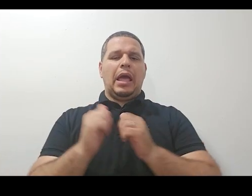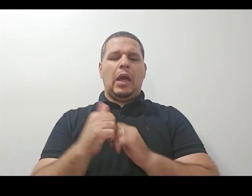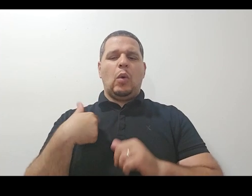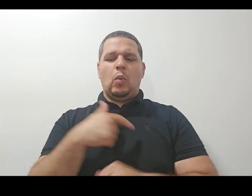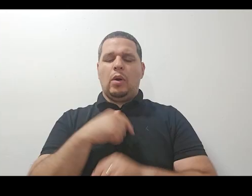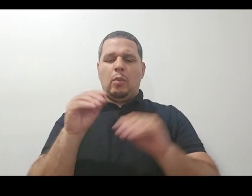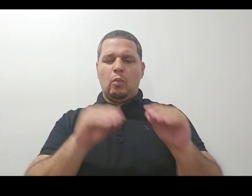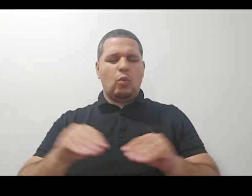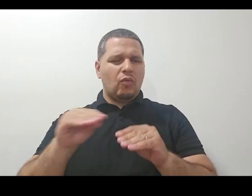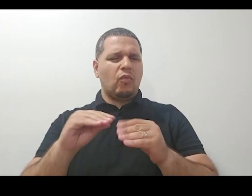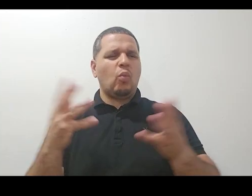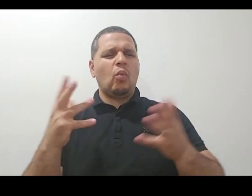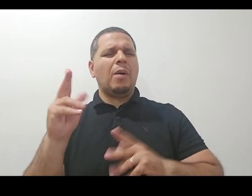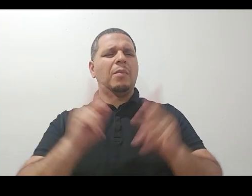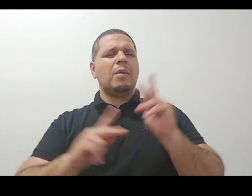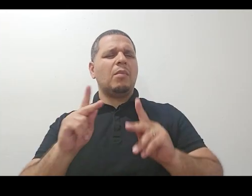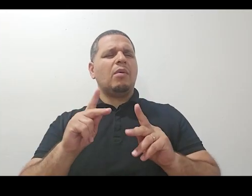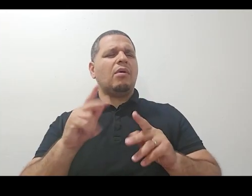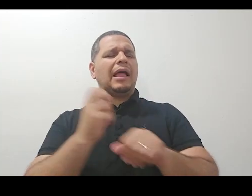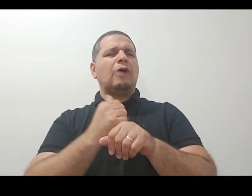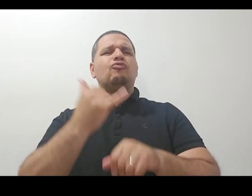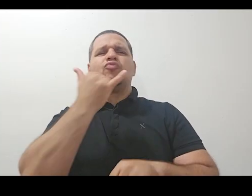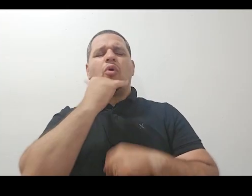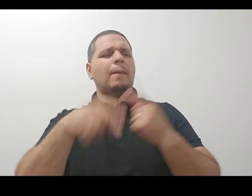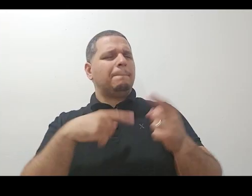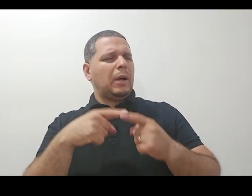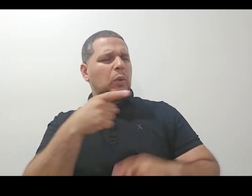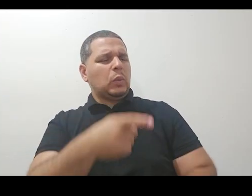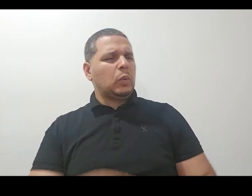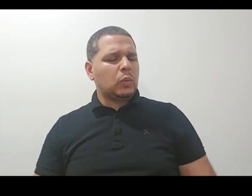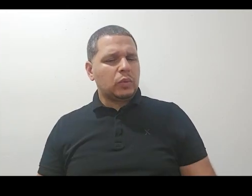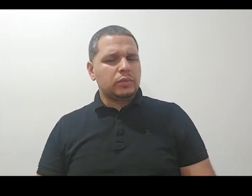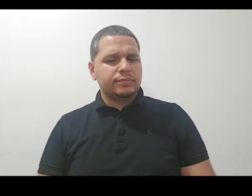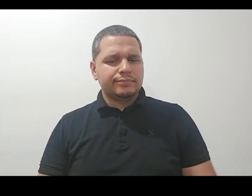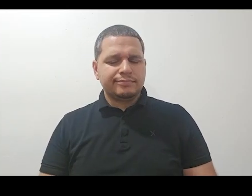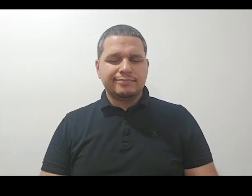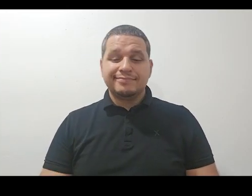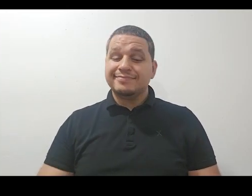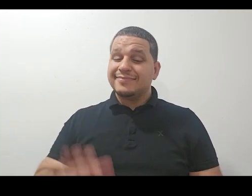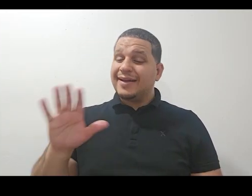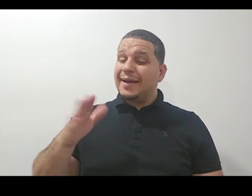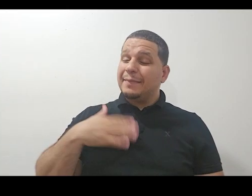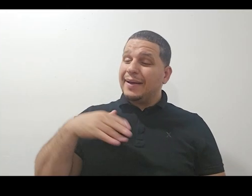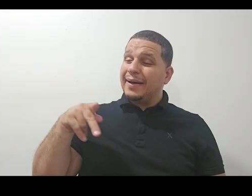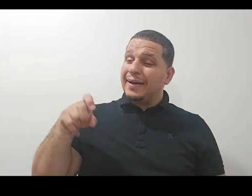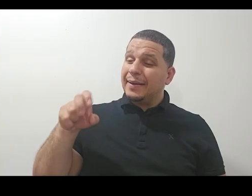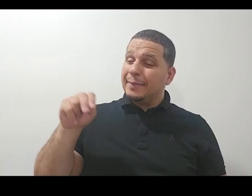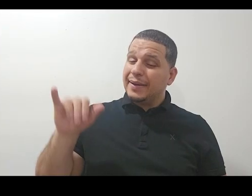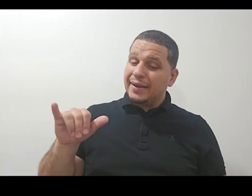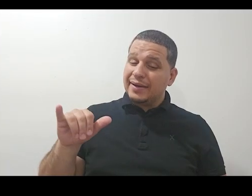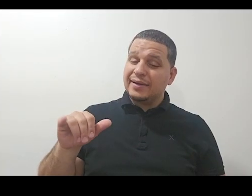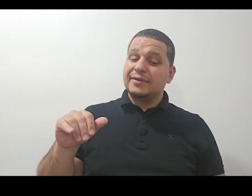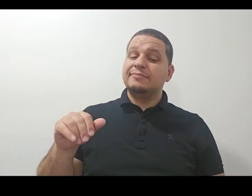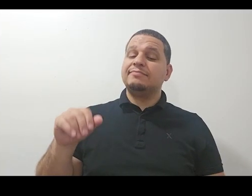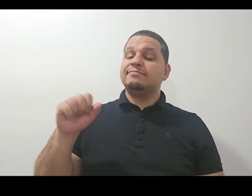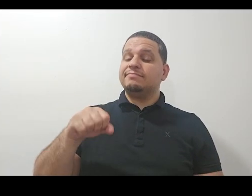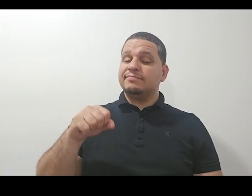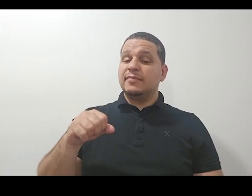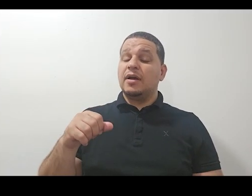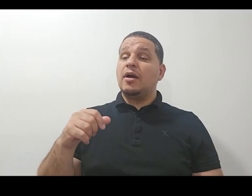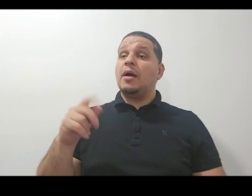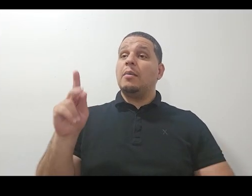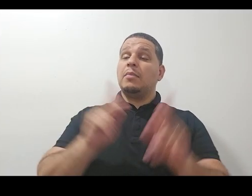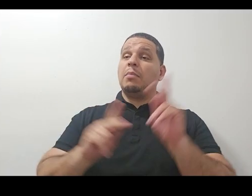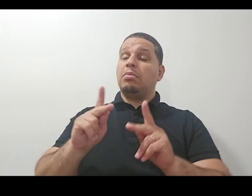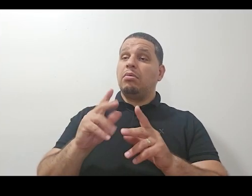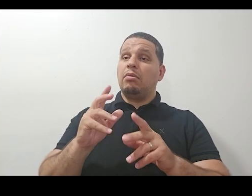based on how we move. What have people gotten wrong about you? Hi, my penny. What people